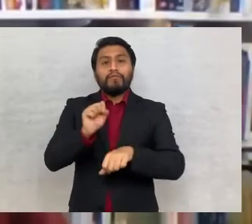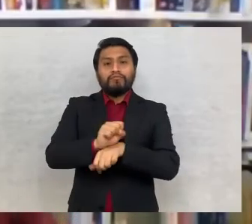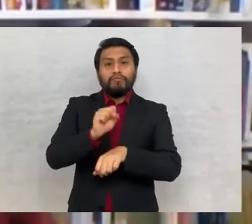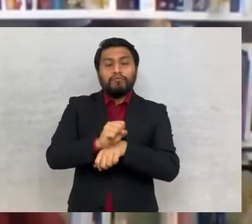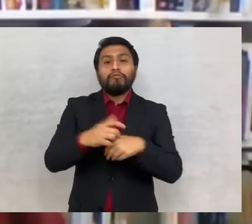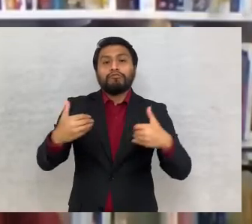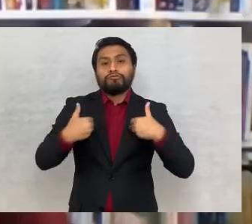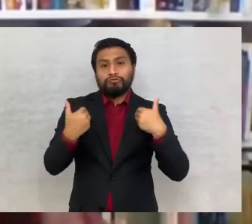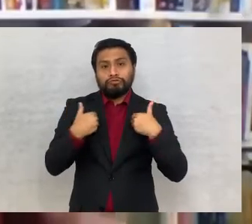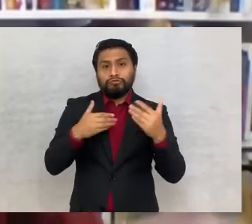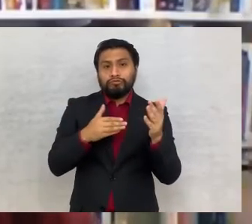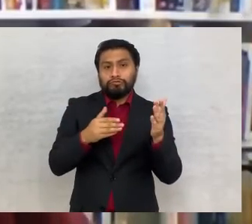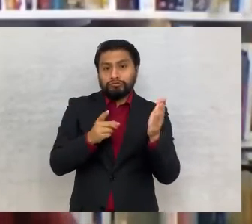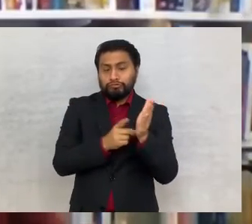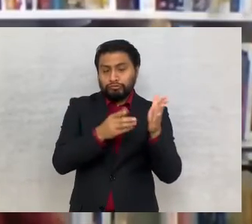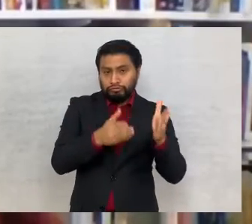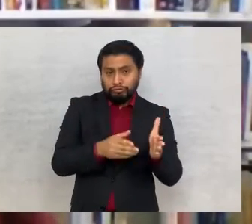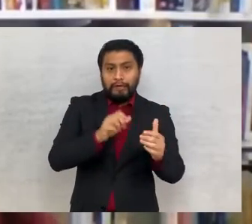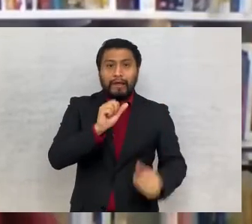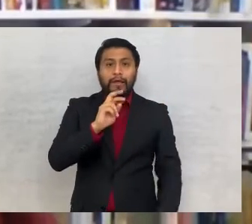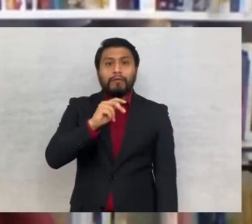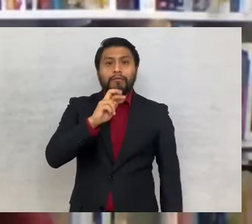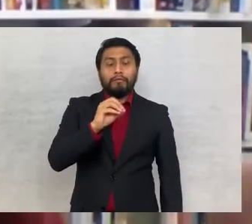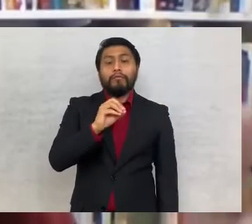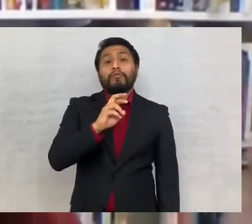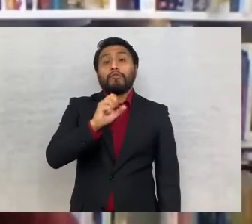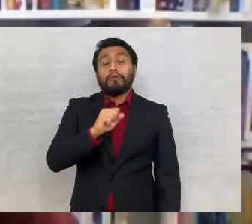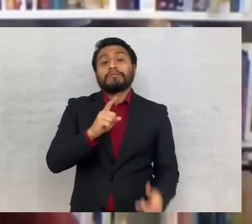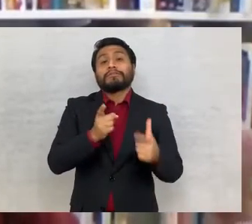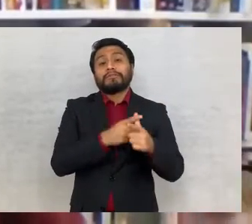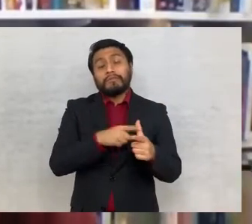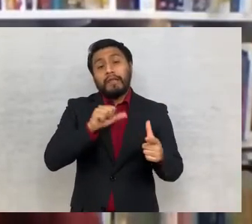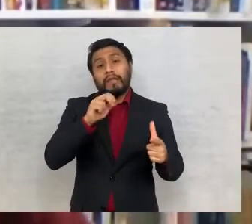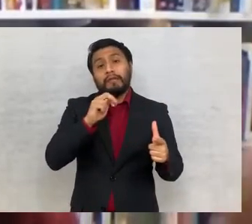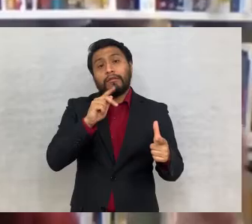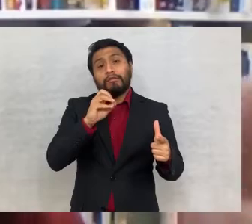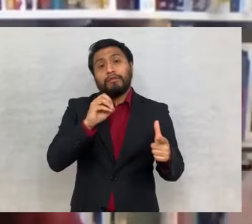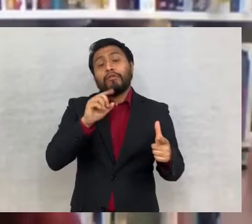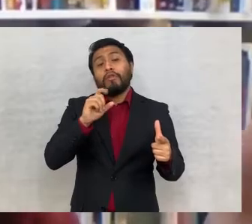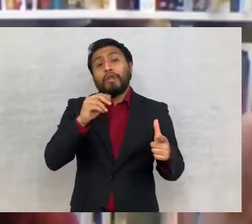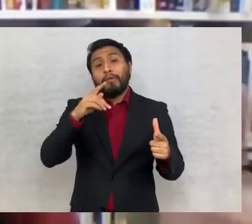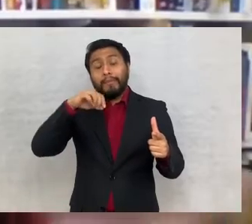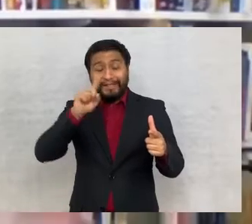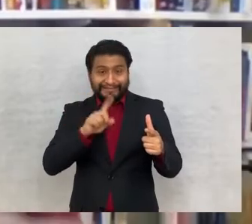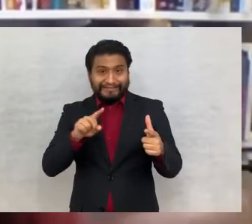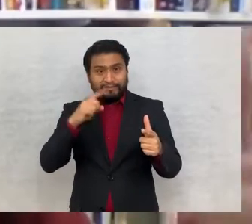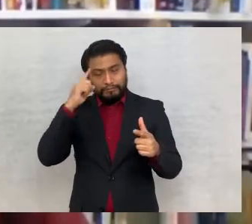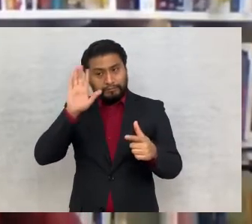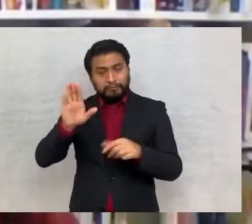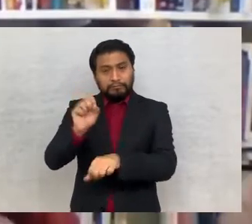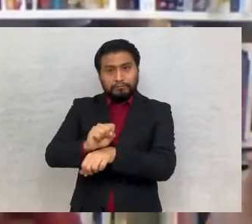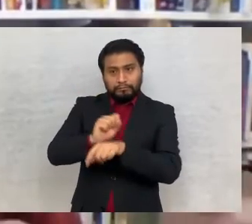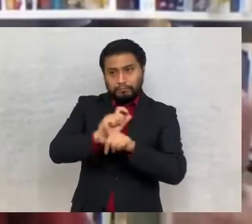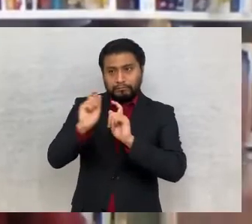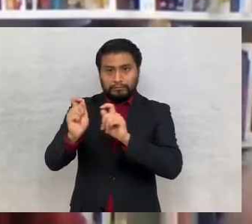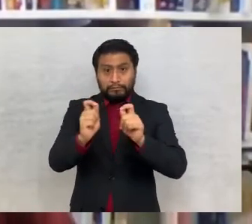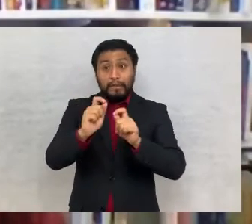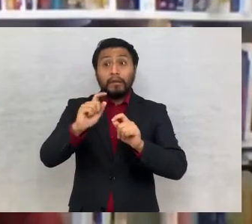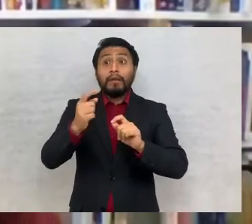lawyers, educators, and architects, and quickly launched its communication arm, the Annals of Biotypology, in